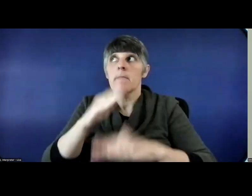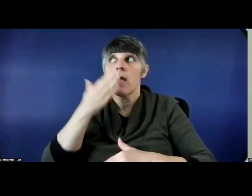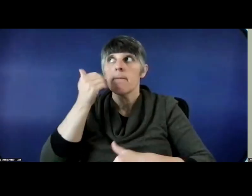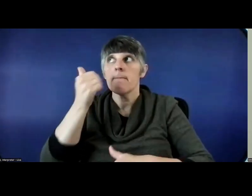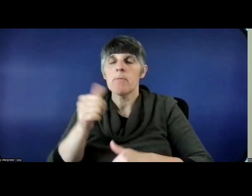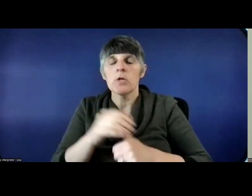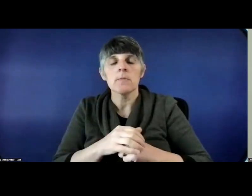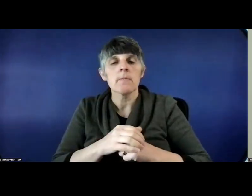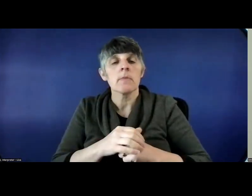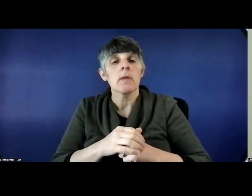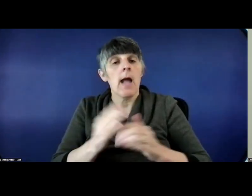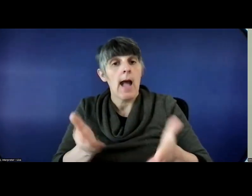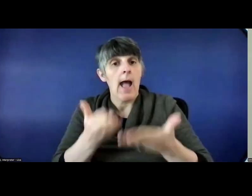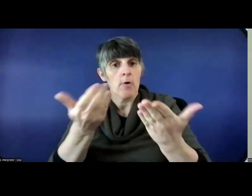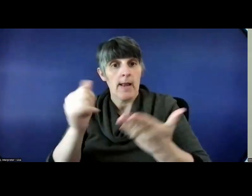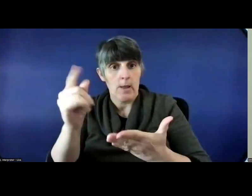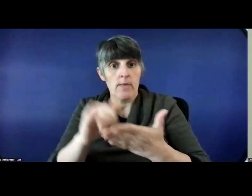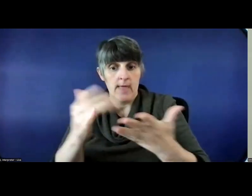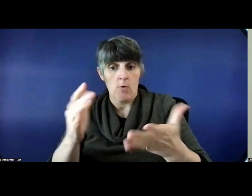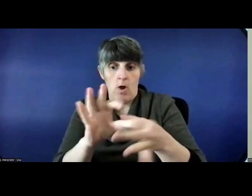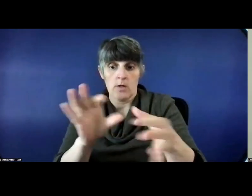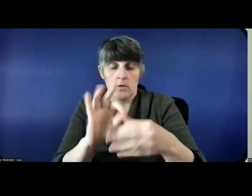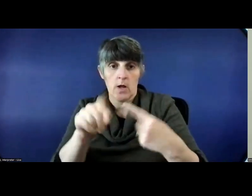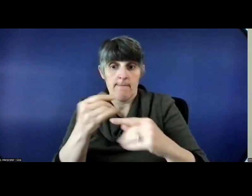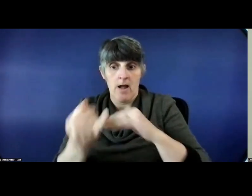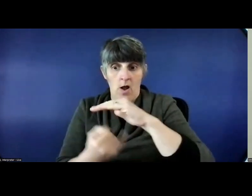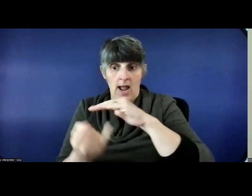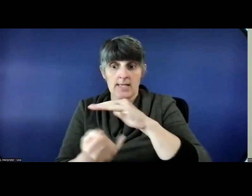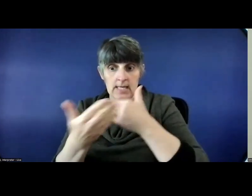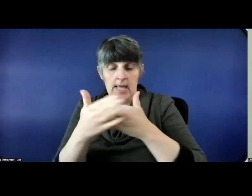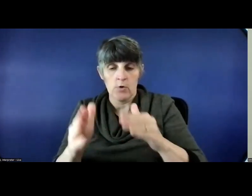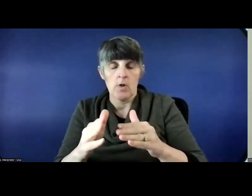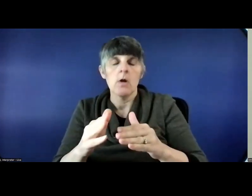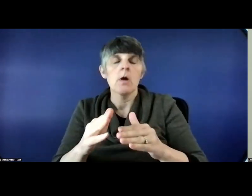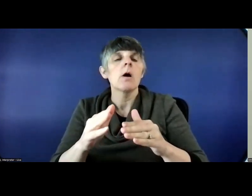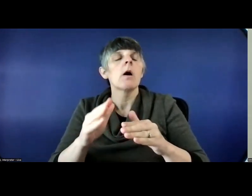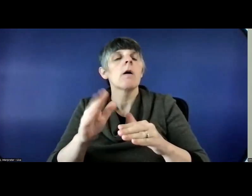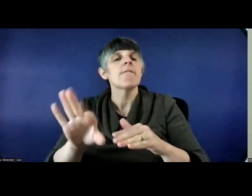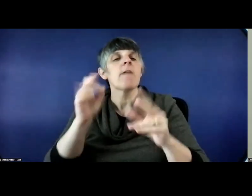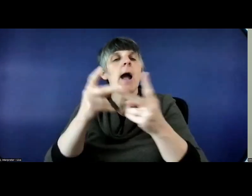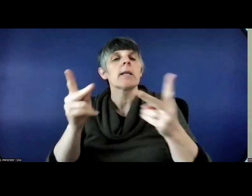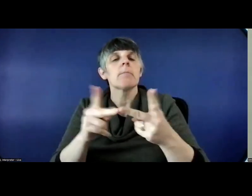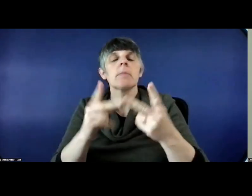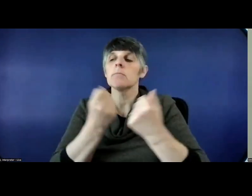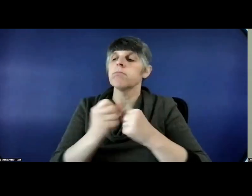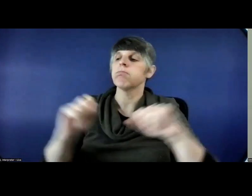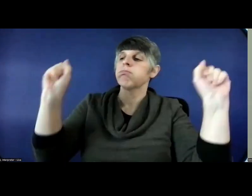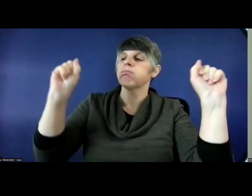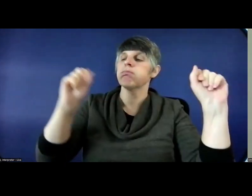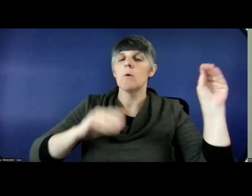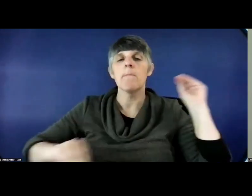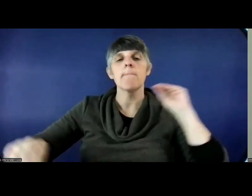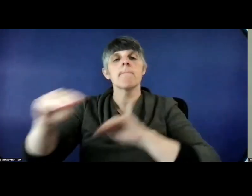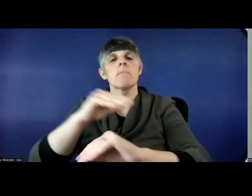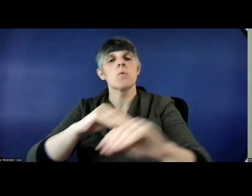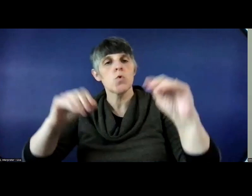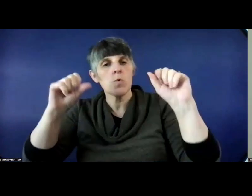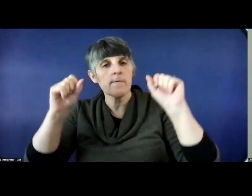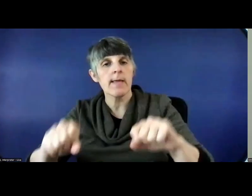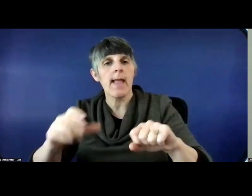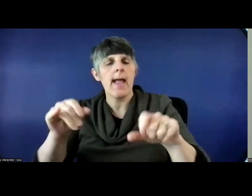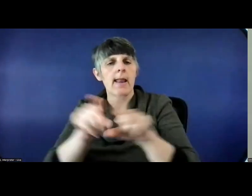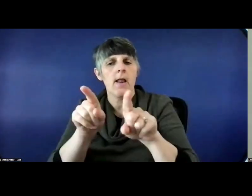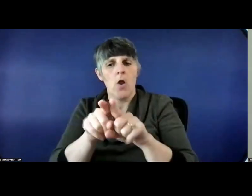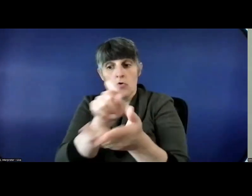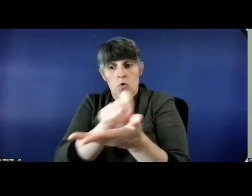would recommend that anyone who makes a statement about isolation rooms be in a place where they can feel freedom of movement, and also that they